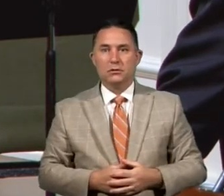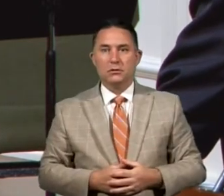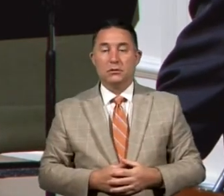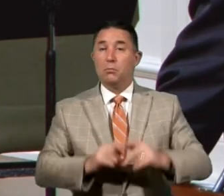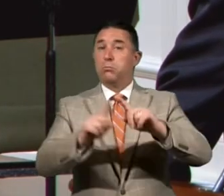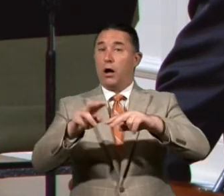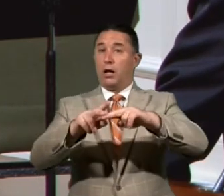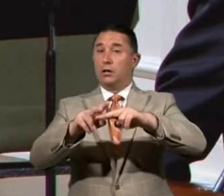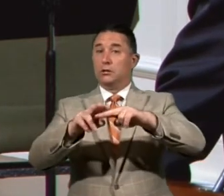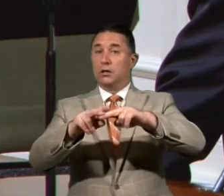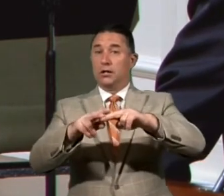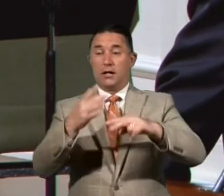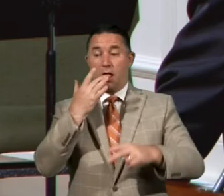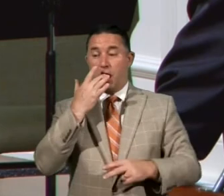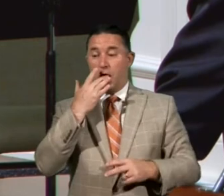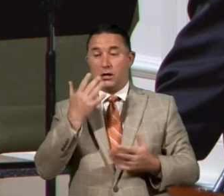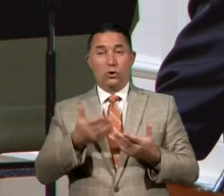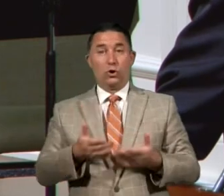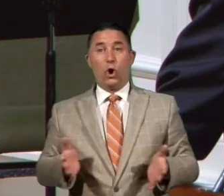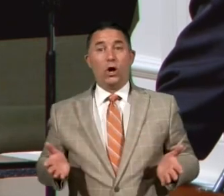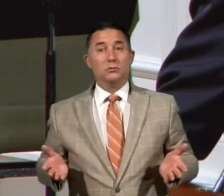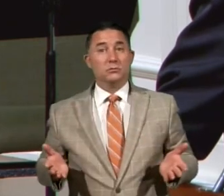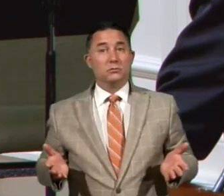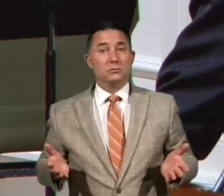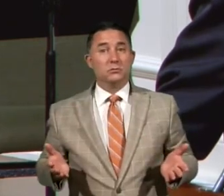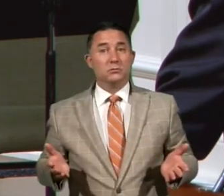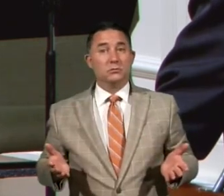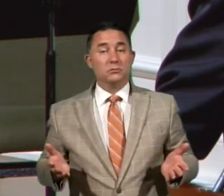But if the salt has lost its savor,